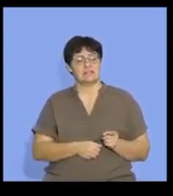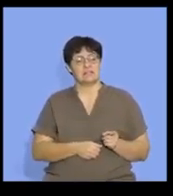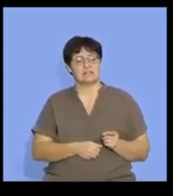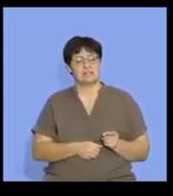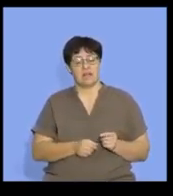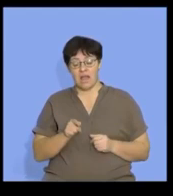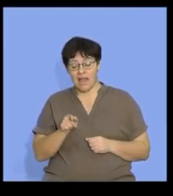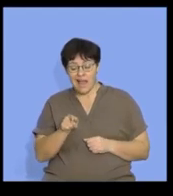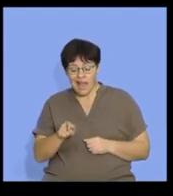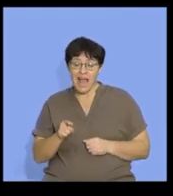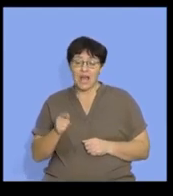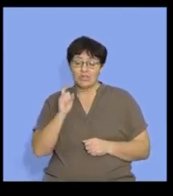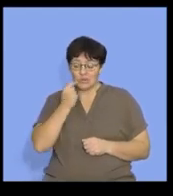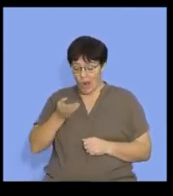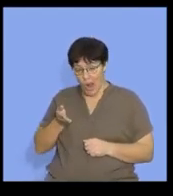sugar